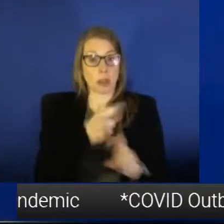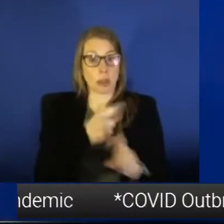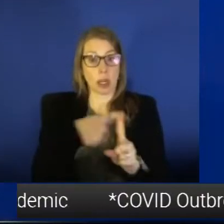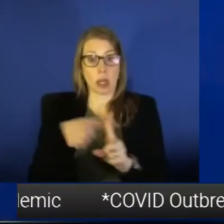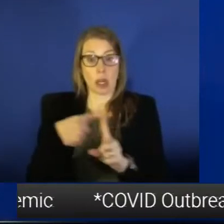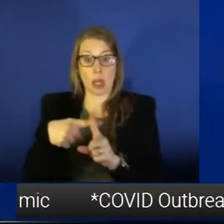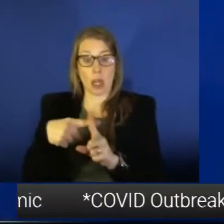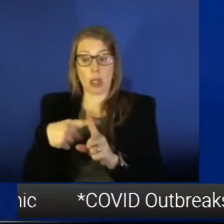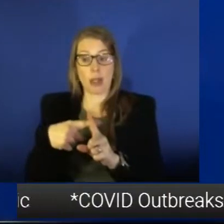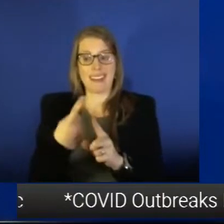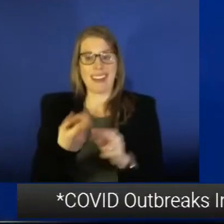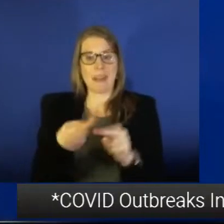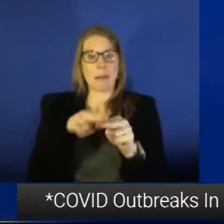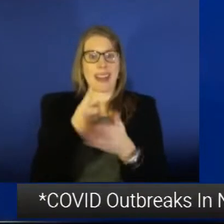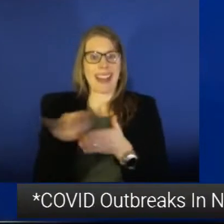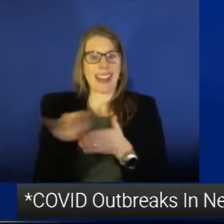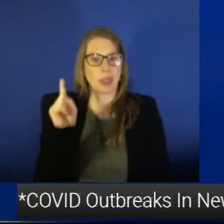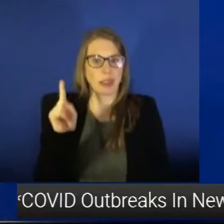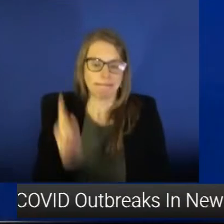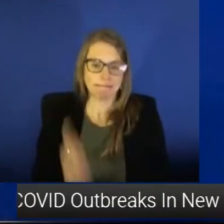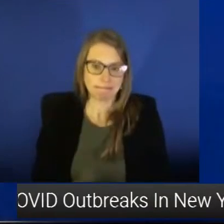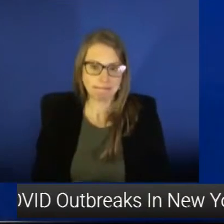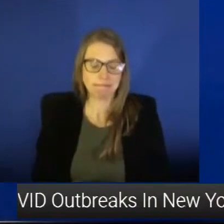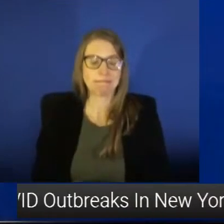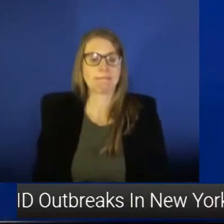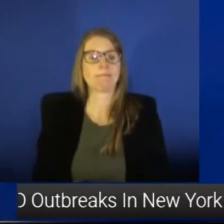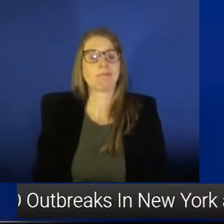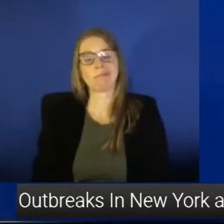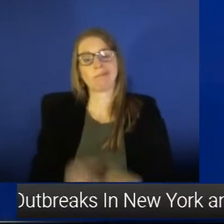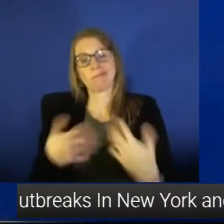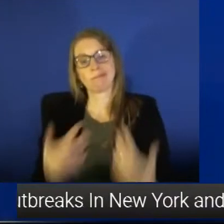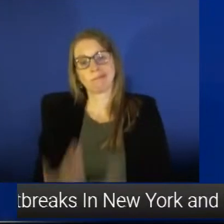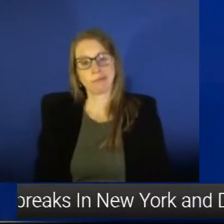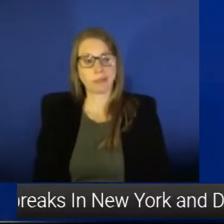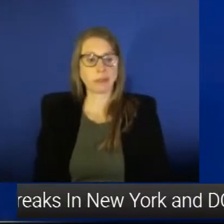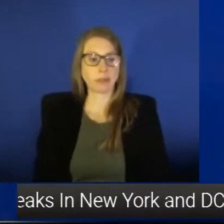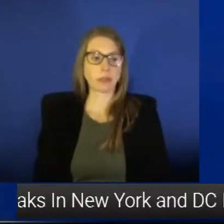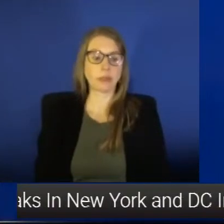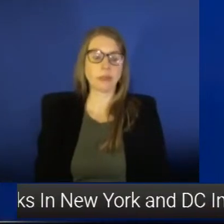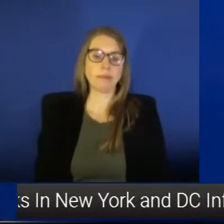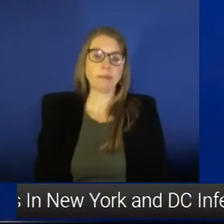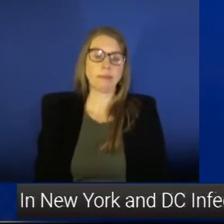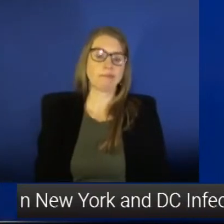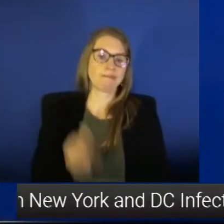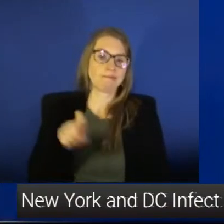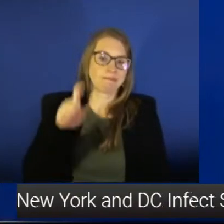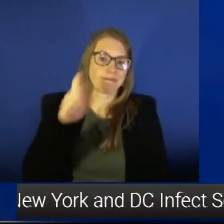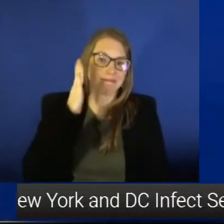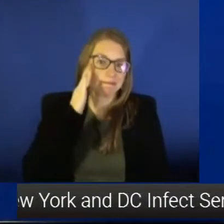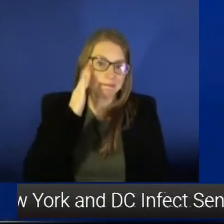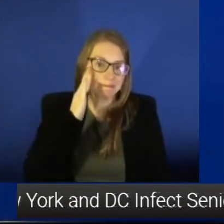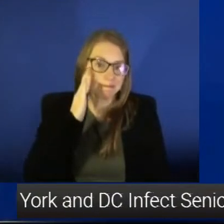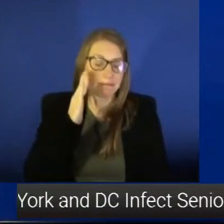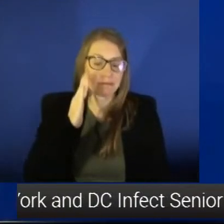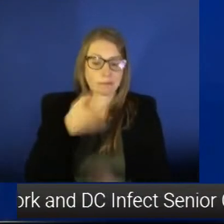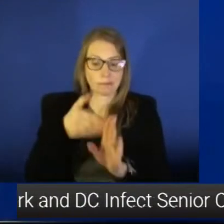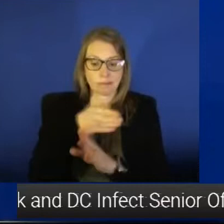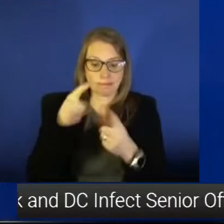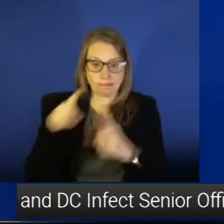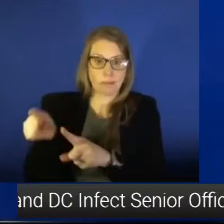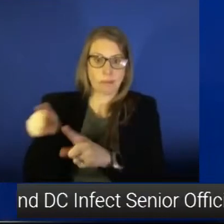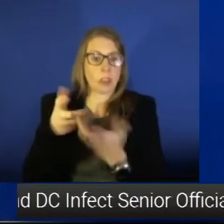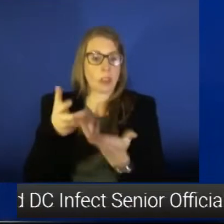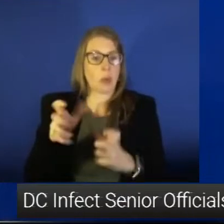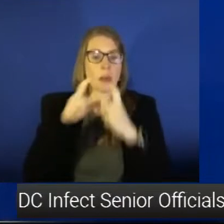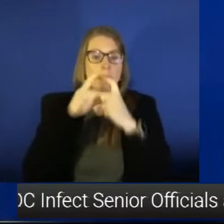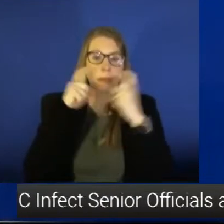week. And so I think here it comes. We have to be cognizant of things like that and make good decisions. You don't want to put masks on and off all the time in